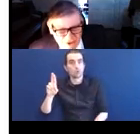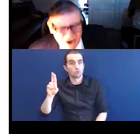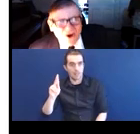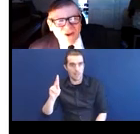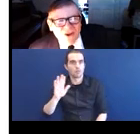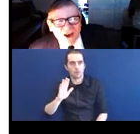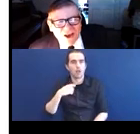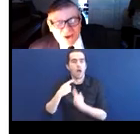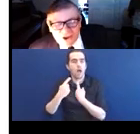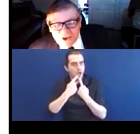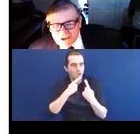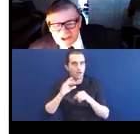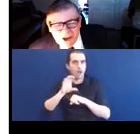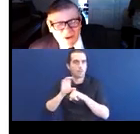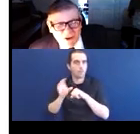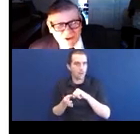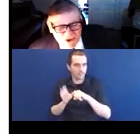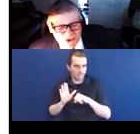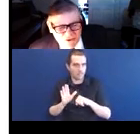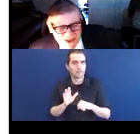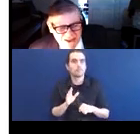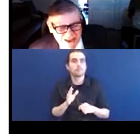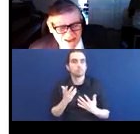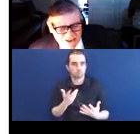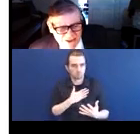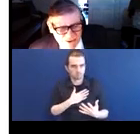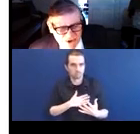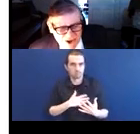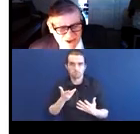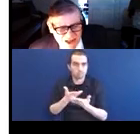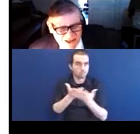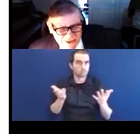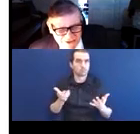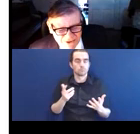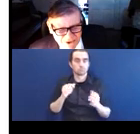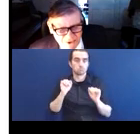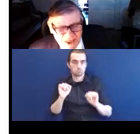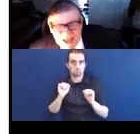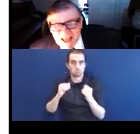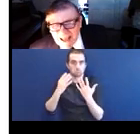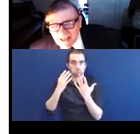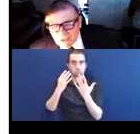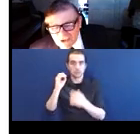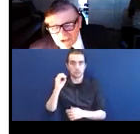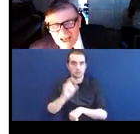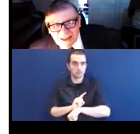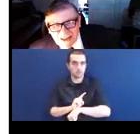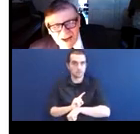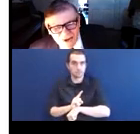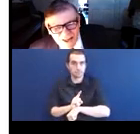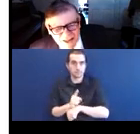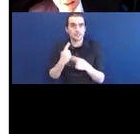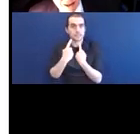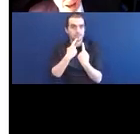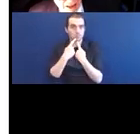interview on, you can do it yourself on Zoom and then send it to us, or you can ask us to interview you. And we'll do that and include